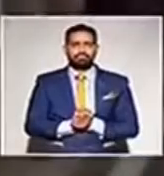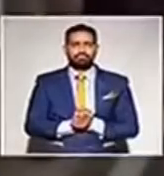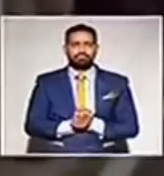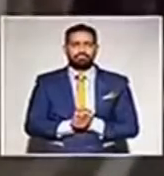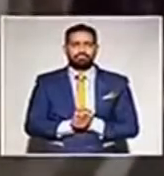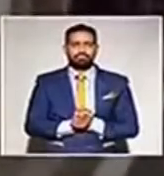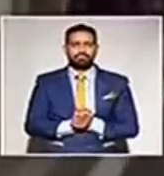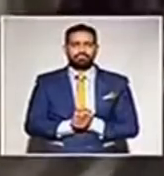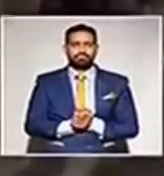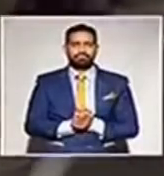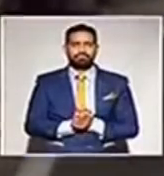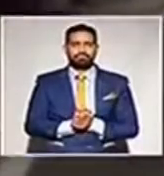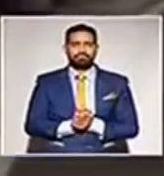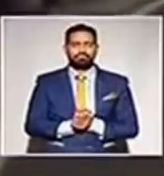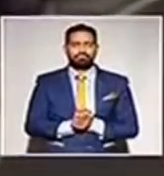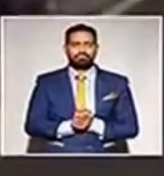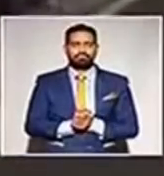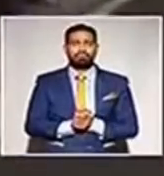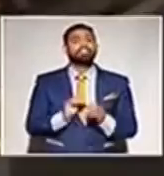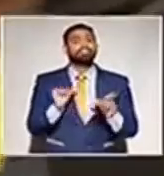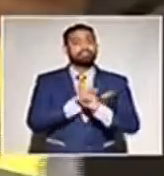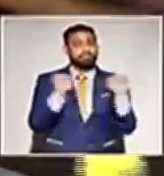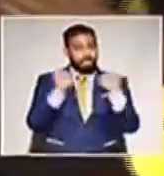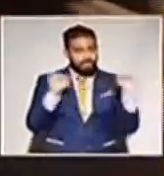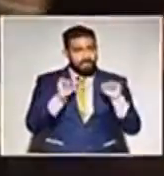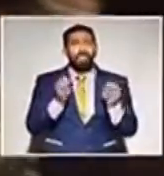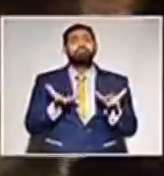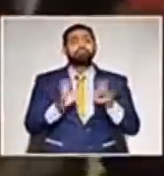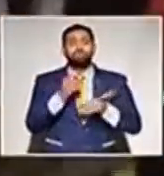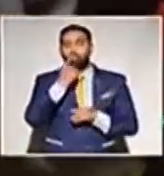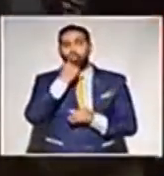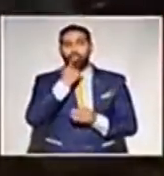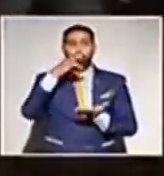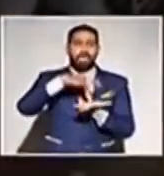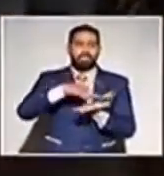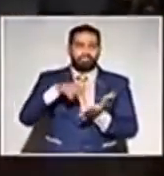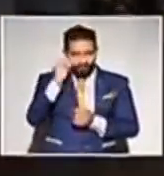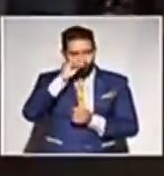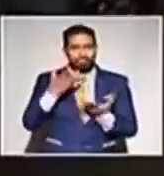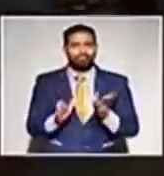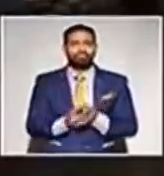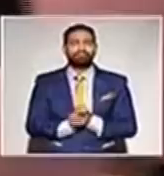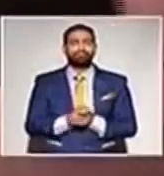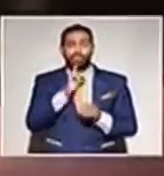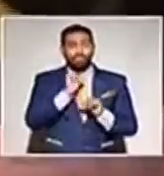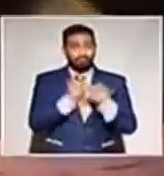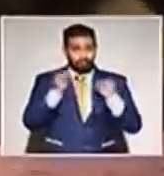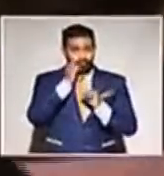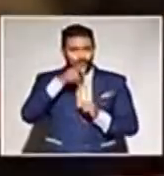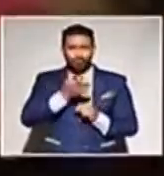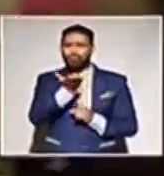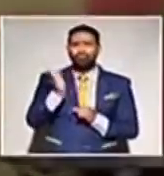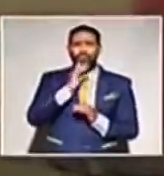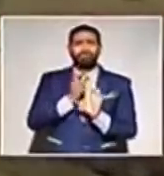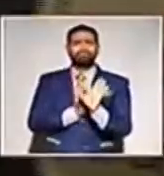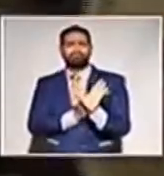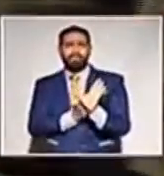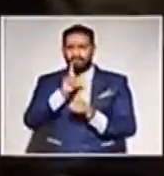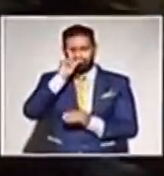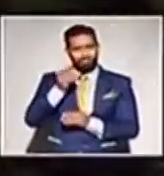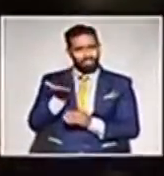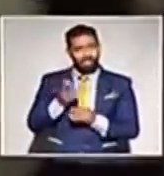A protest was staged at the Kolpiti Junction this evening. Most of these protesters are young people. They came here at around